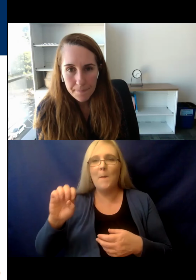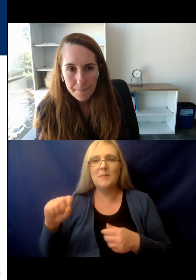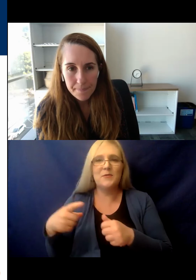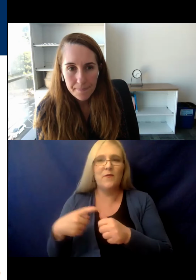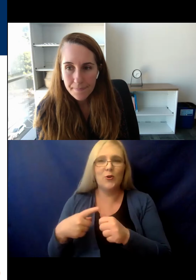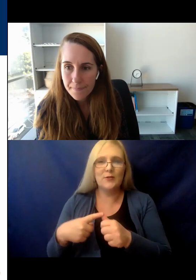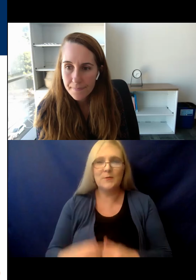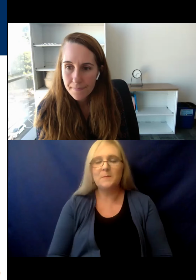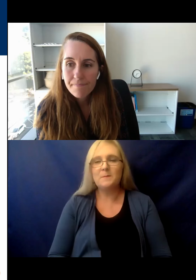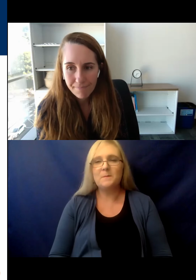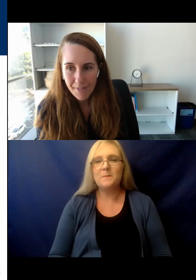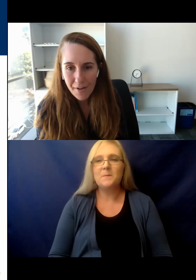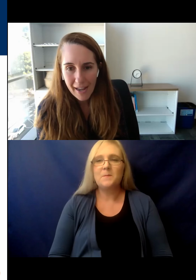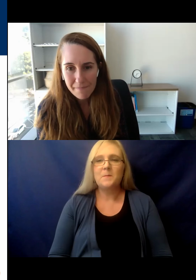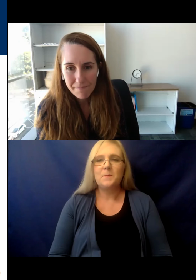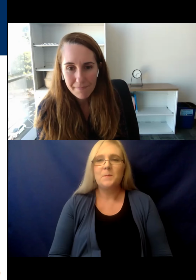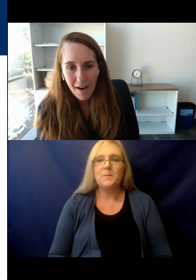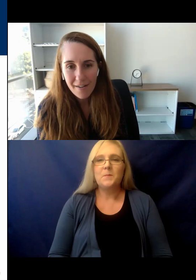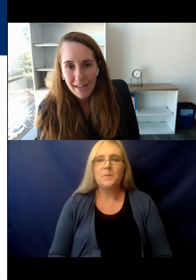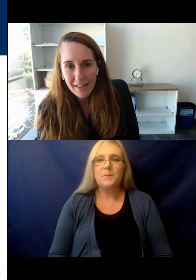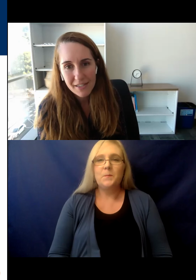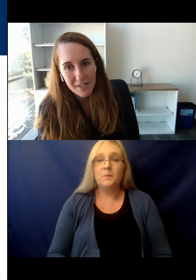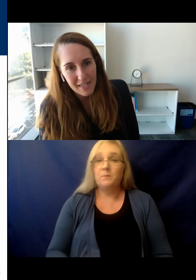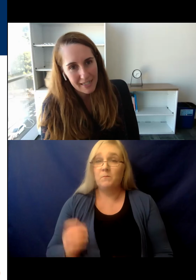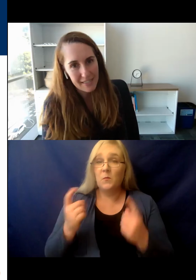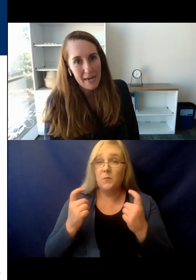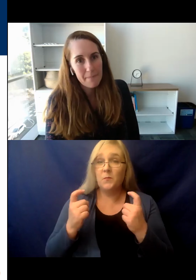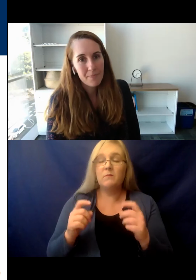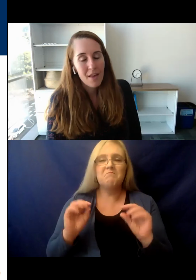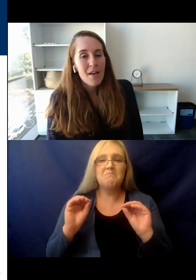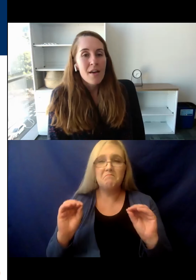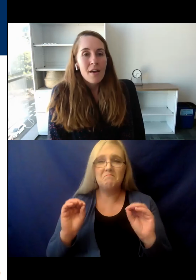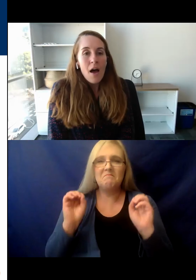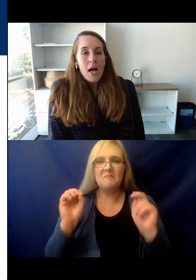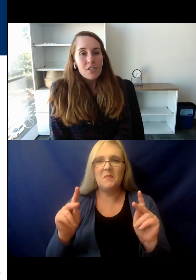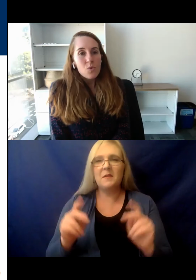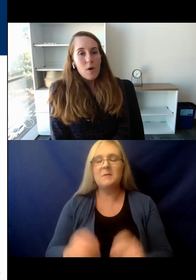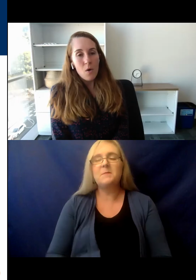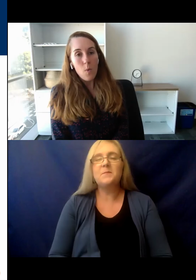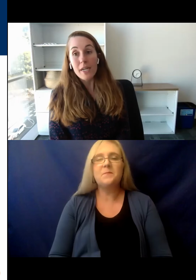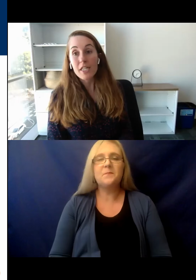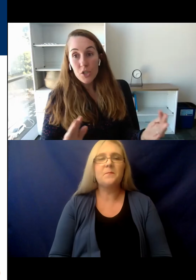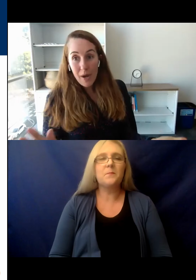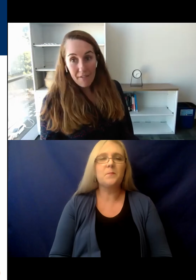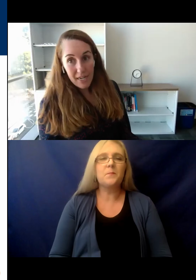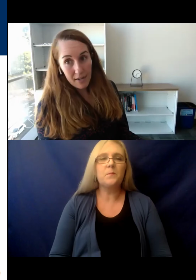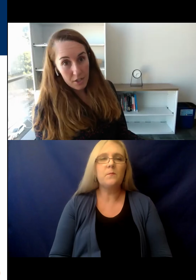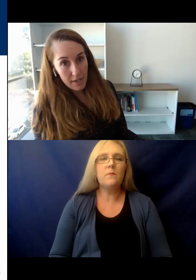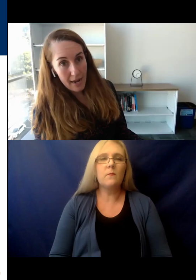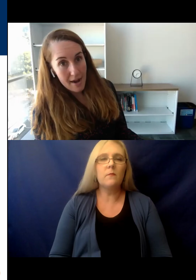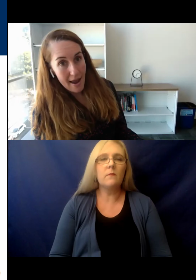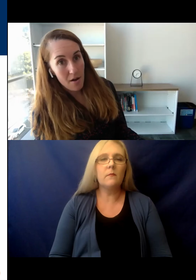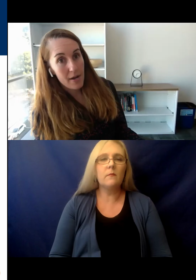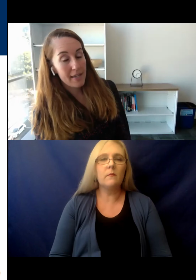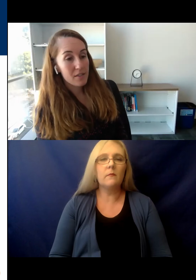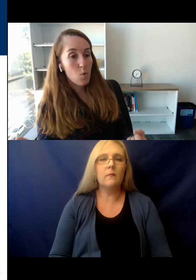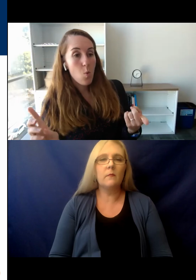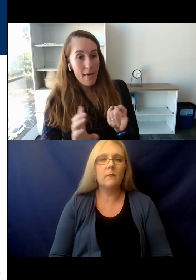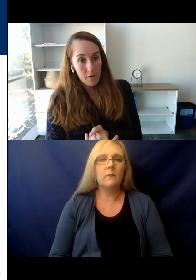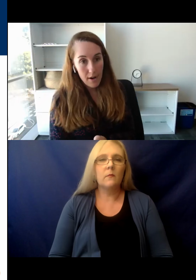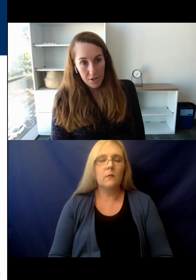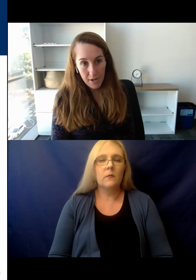Nope. Let's keep going. Okay. All right, let's go to the next slide. So what we do have data to look at now